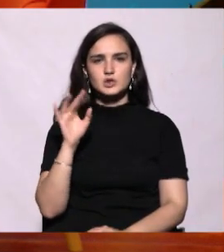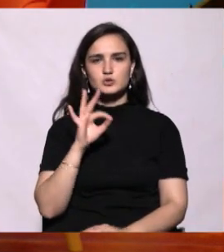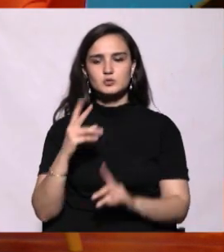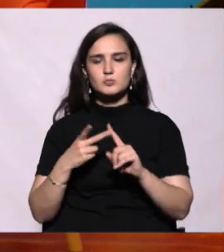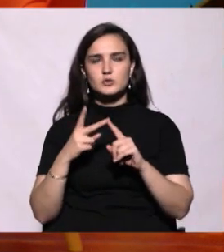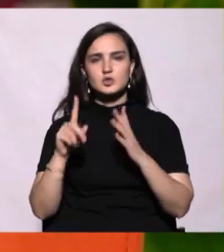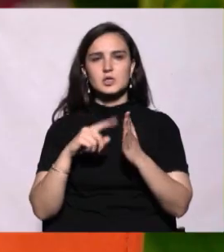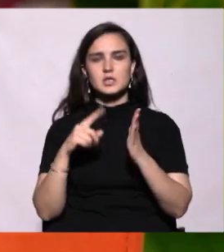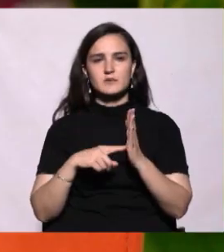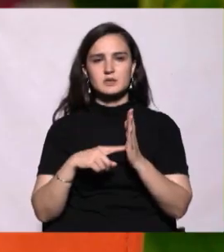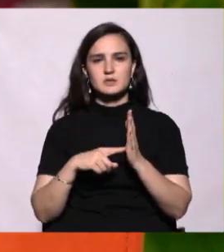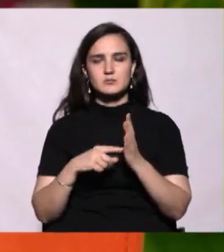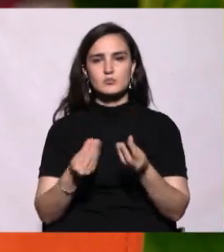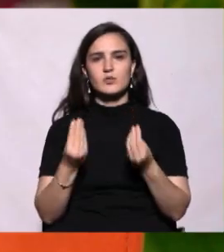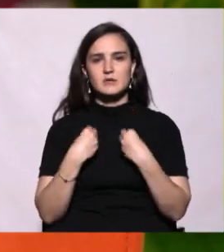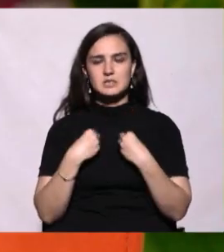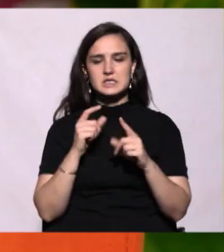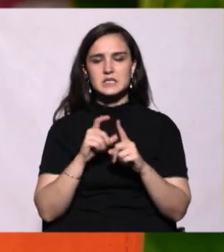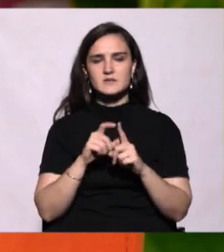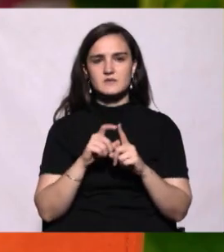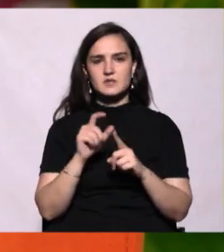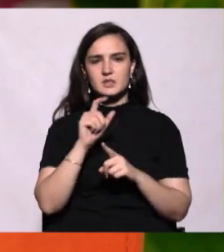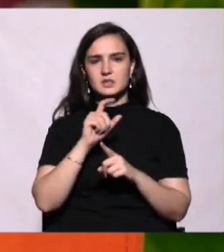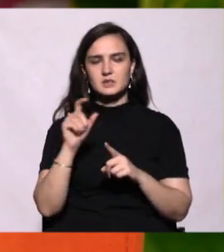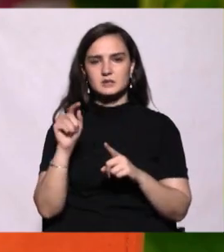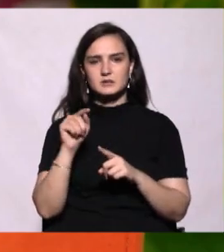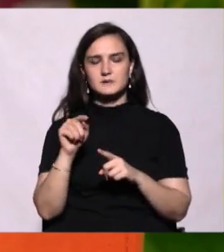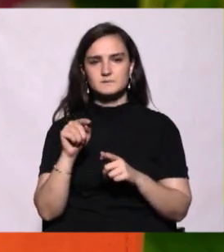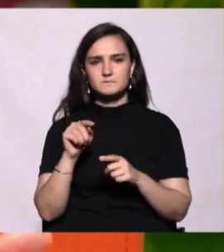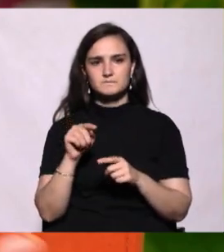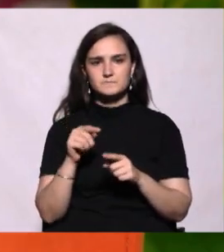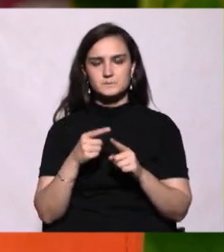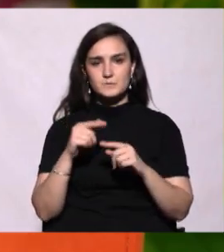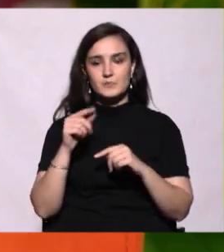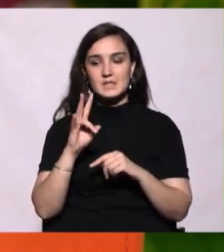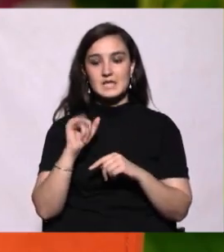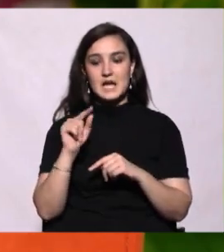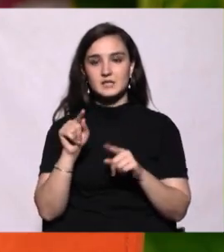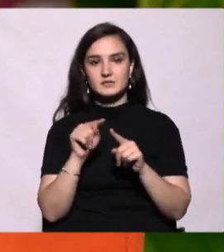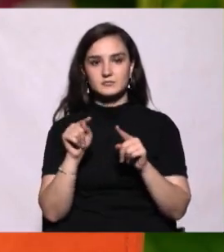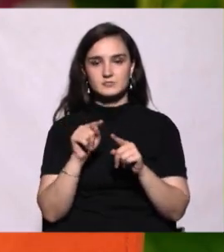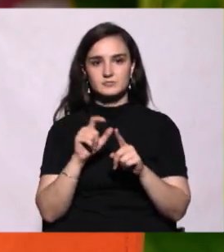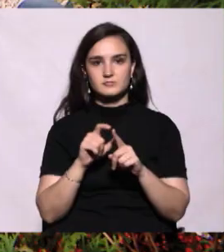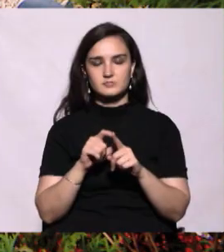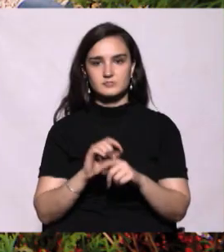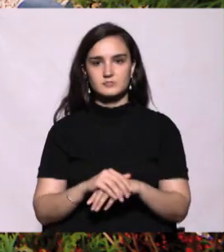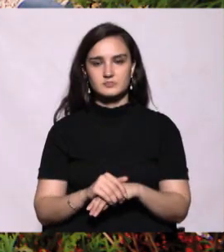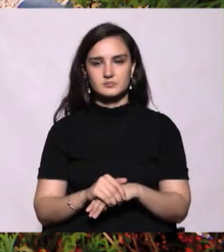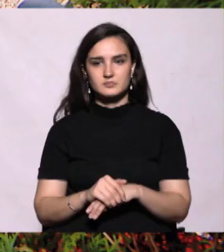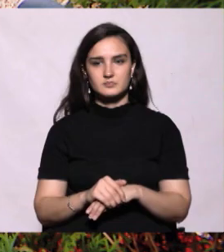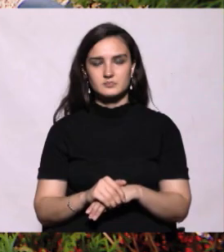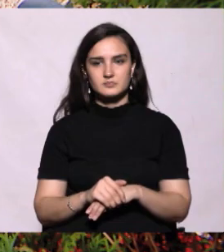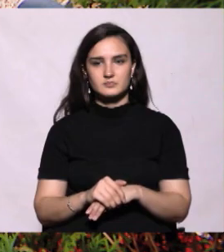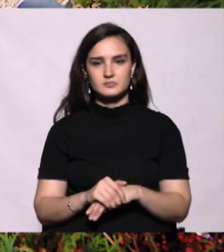second question? Give us some words that rhyme with knight. Words that rhyme